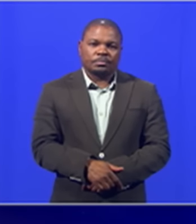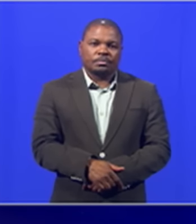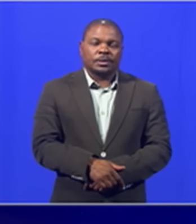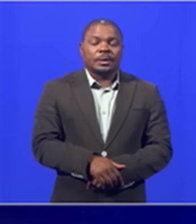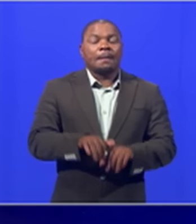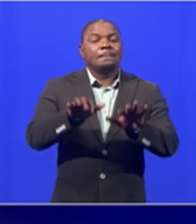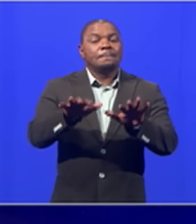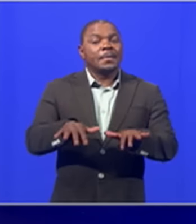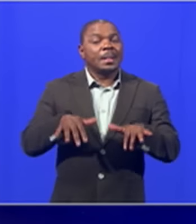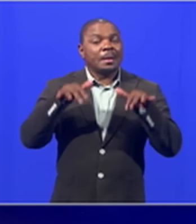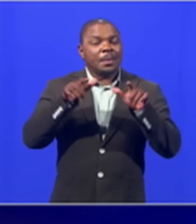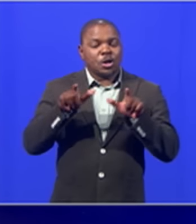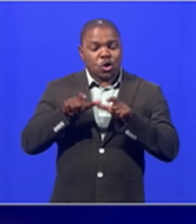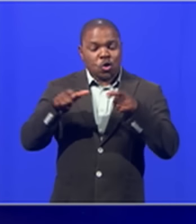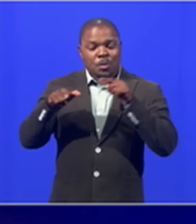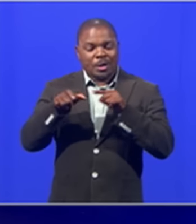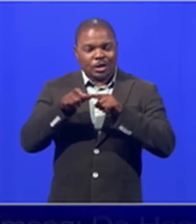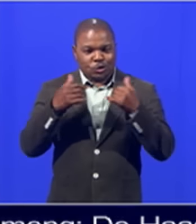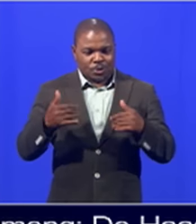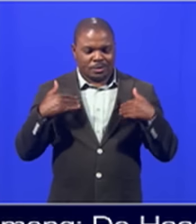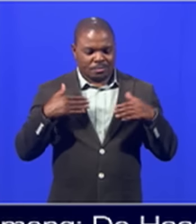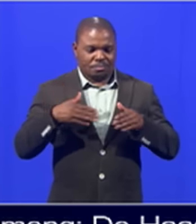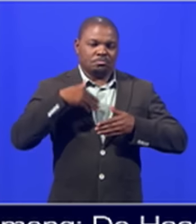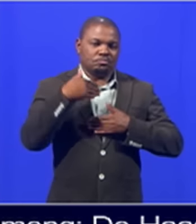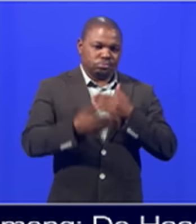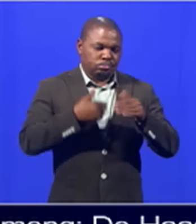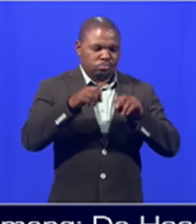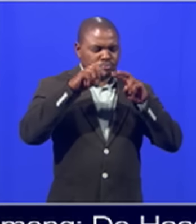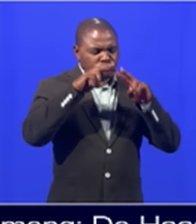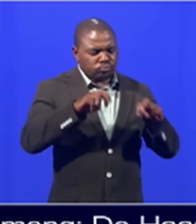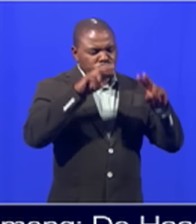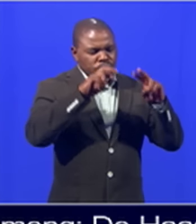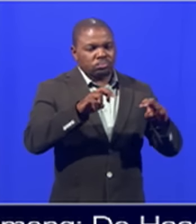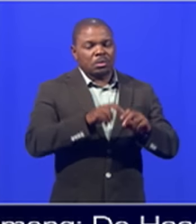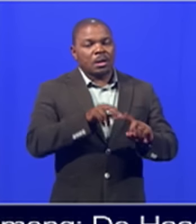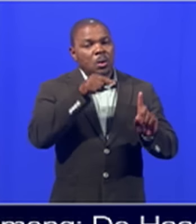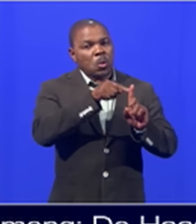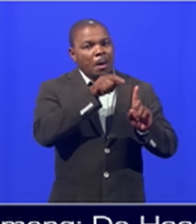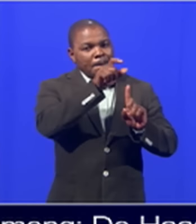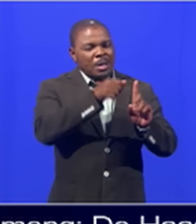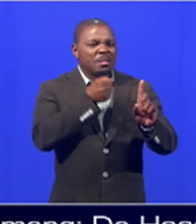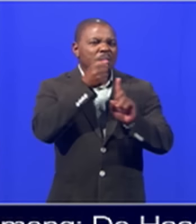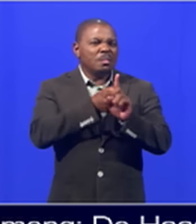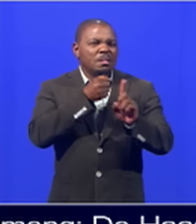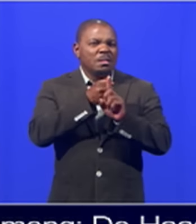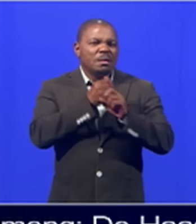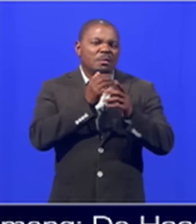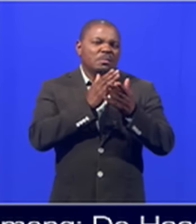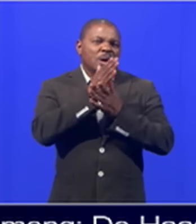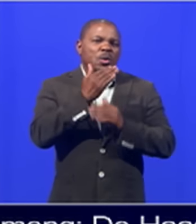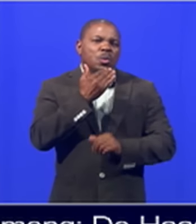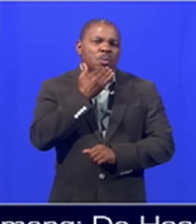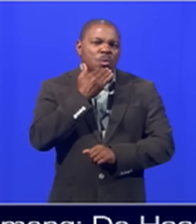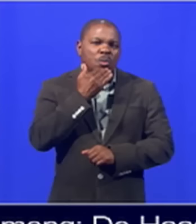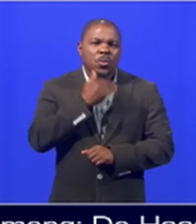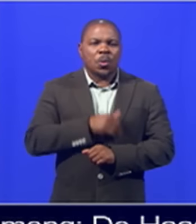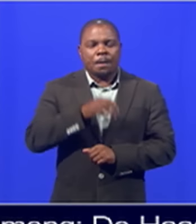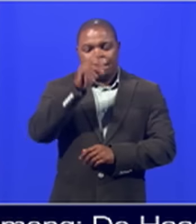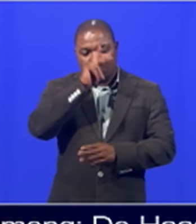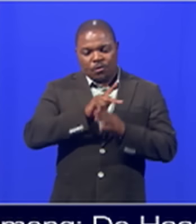Komiti ya nakwana ya Palamente e tlhotse simolotse gape gompieno ka motlhodi wa mokgaratlhi yo kgatlhanong le bosenyi mo Professor